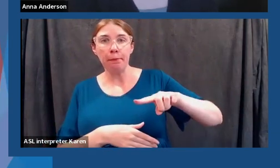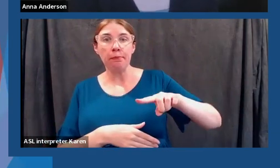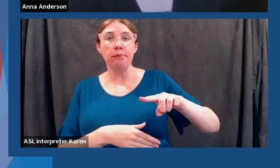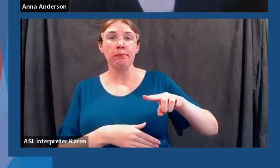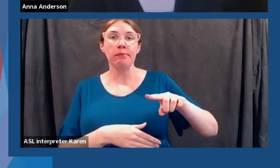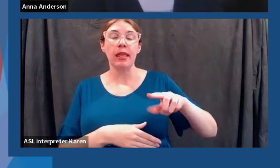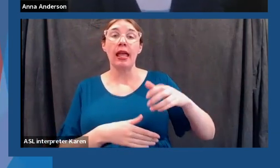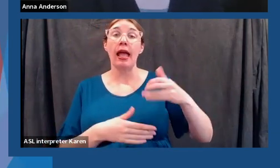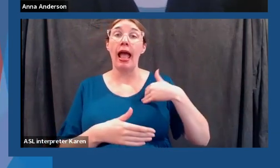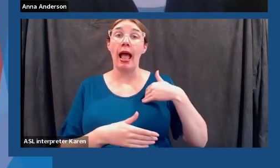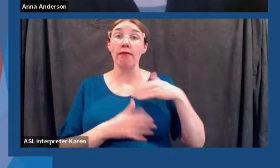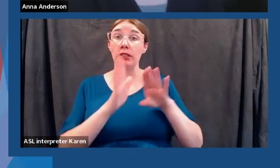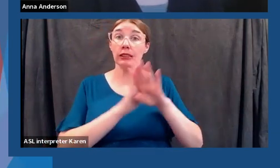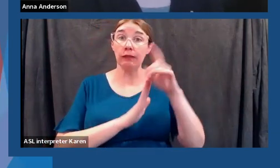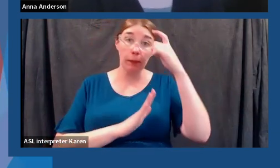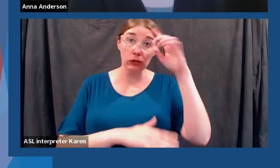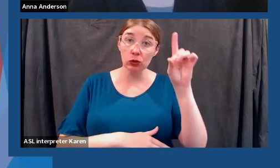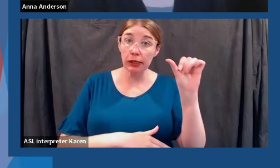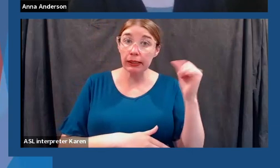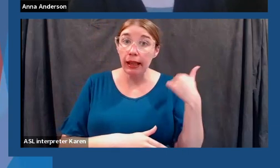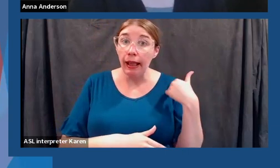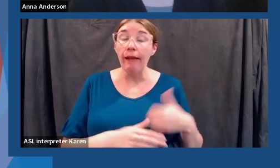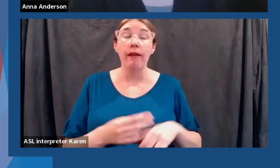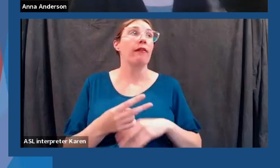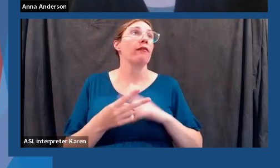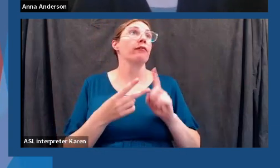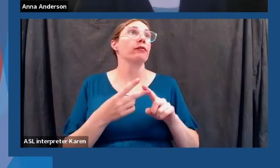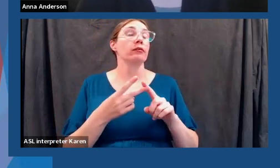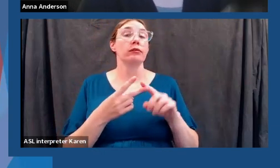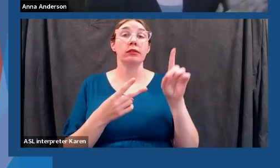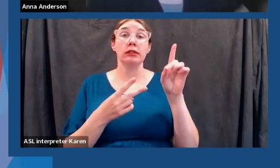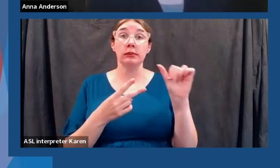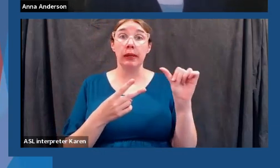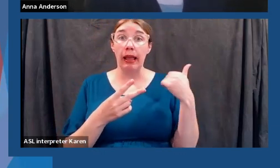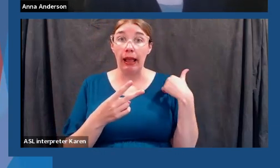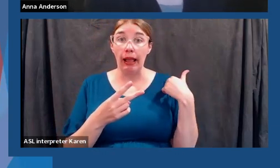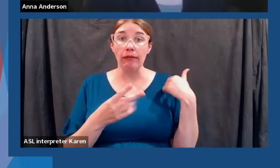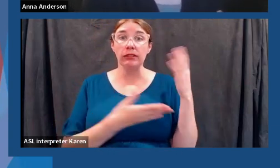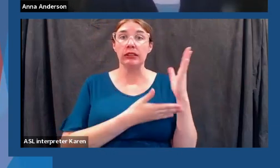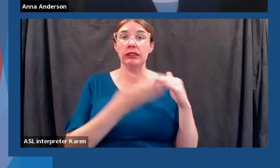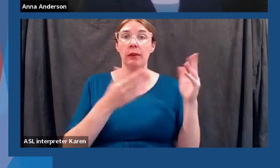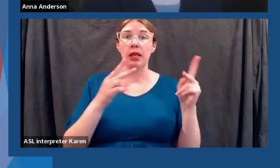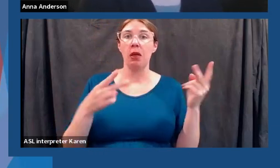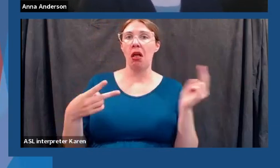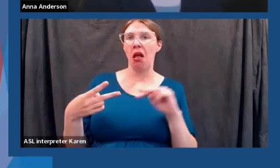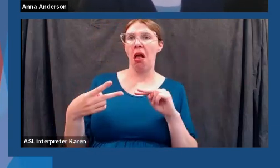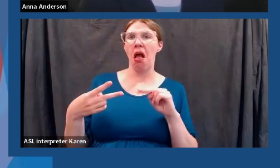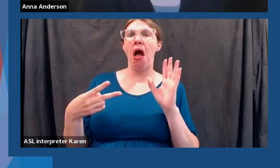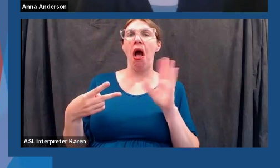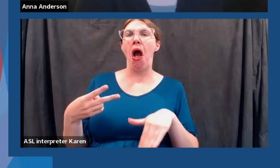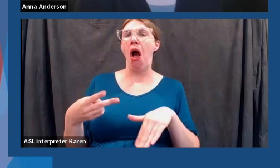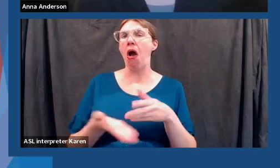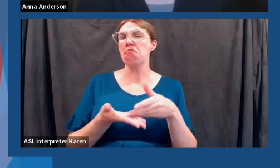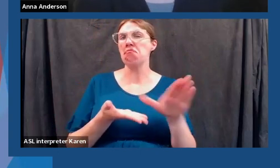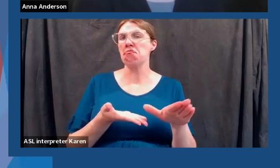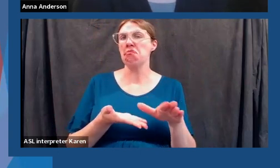a developmental disability or have a disability that some people may take one look at and say, I don't think that person should be able